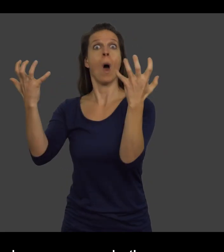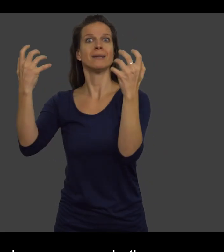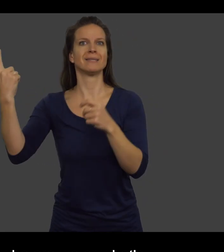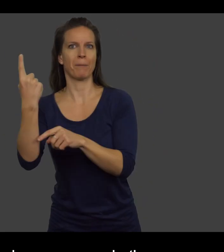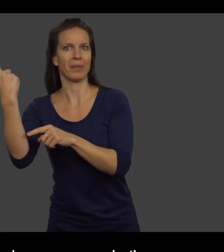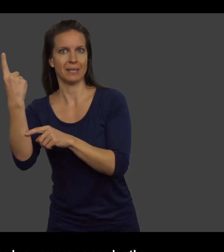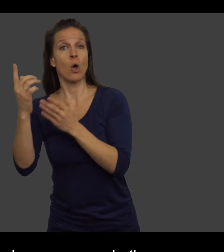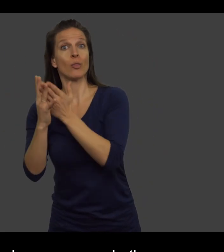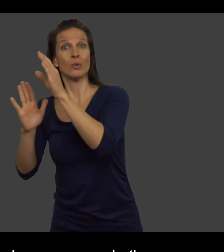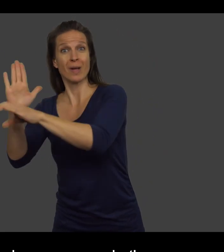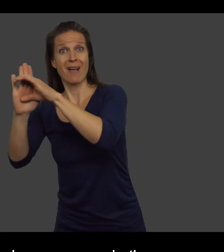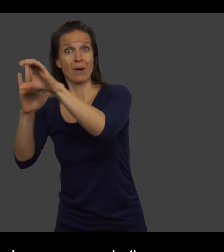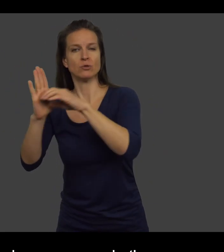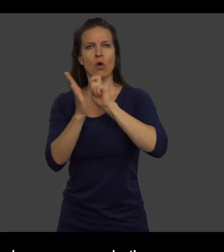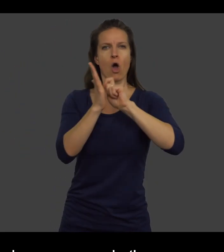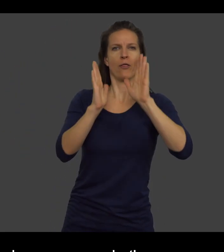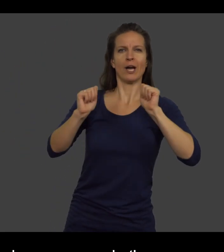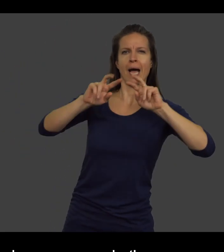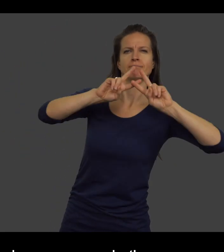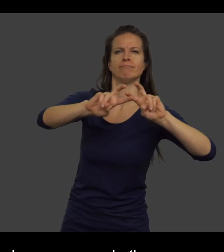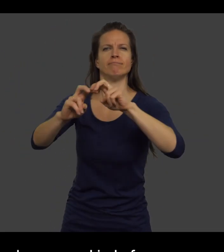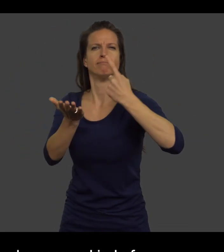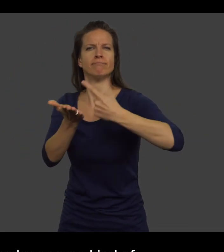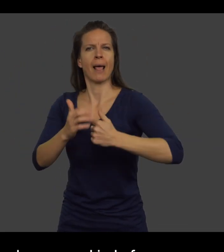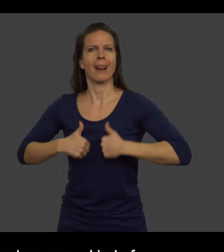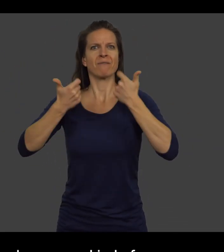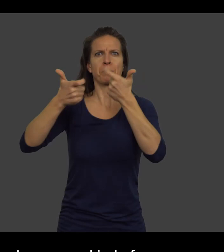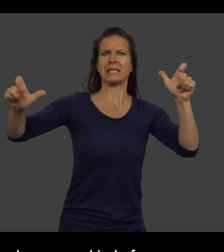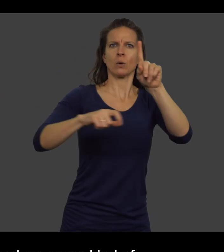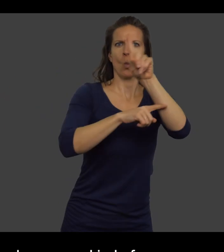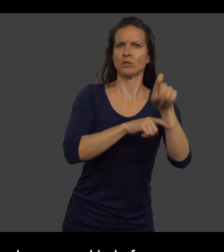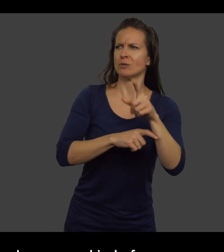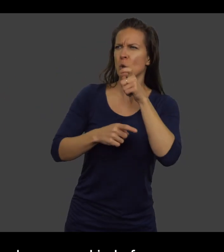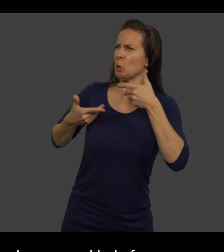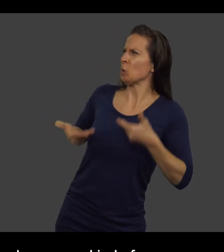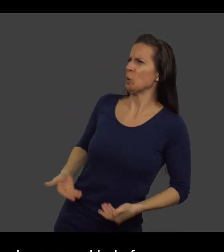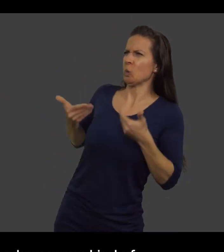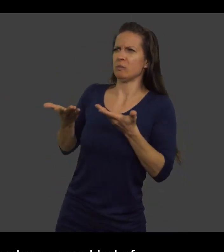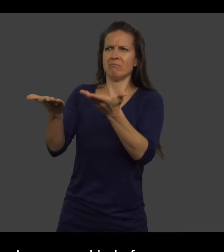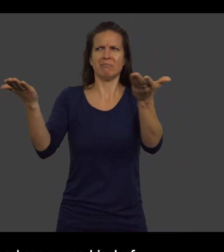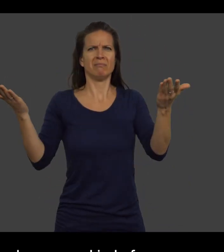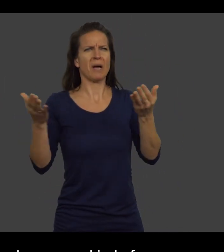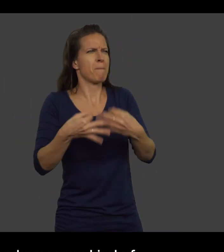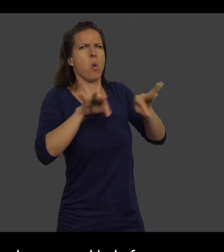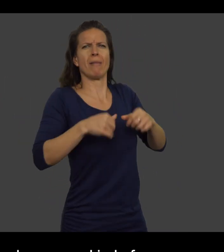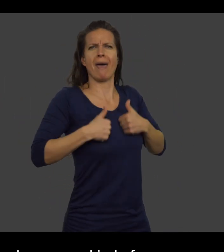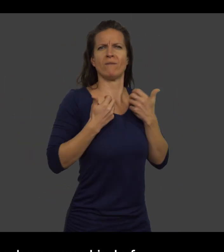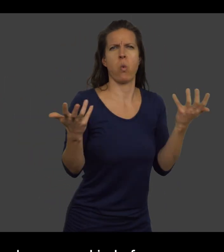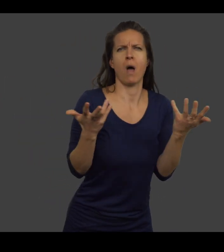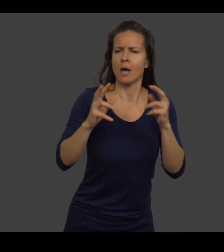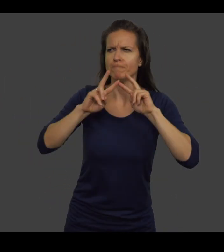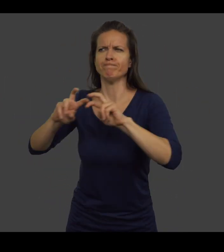explore life's big questions, like who are we, or what's really important in life. And a good story always involves some kind